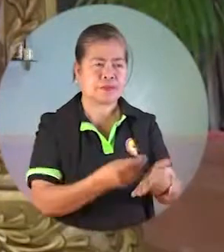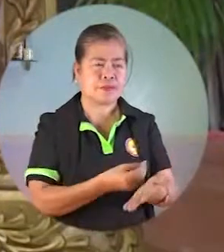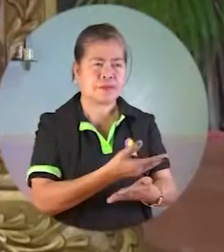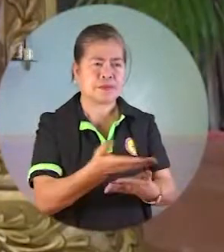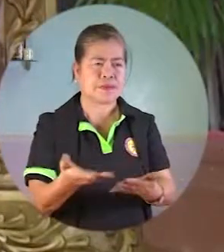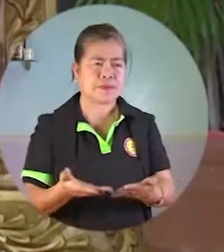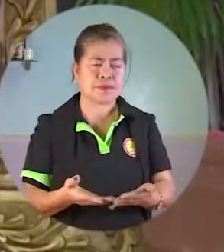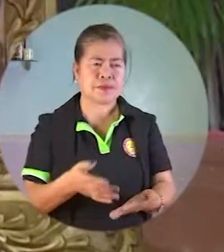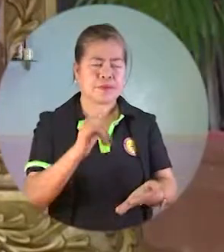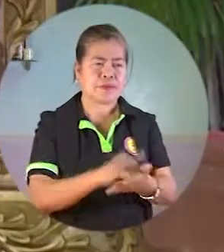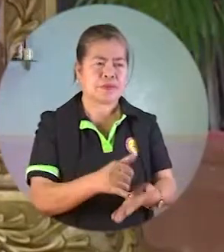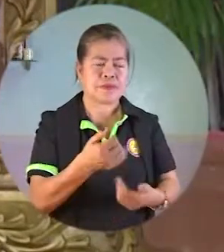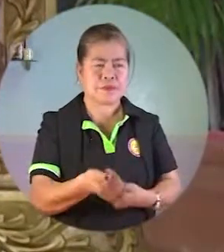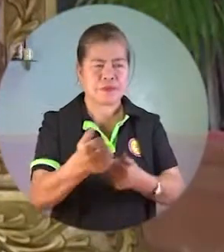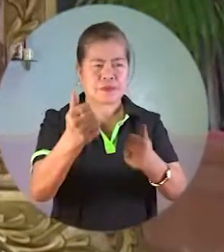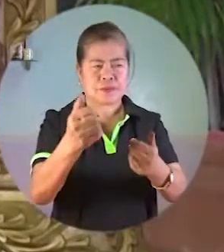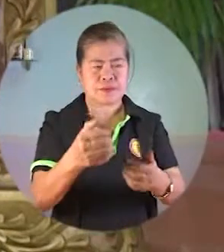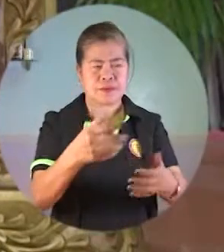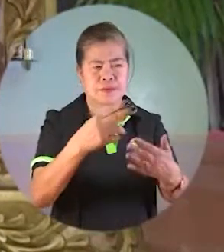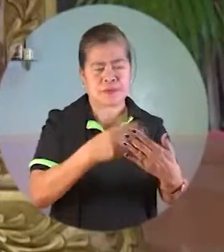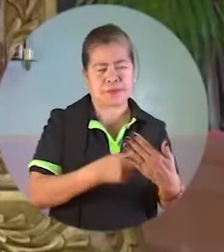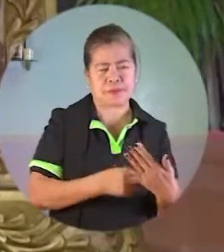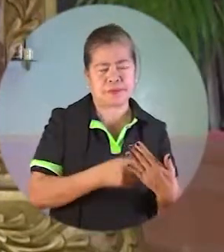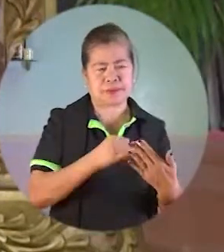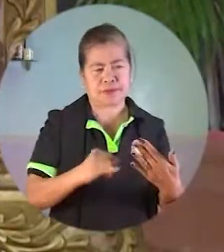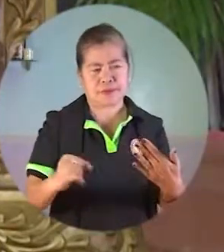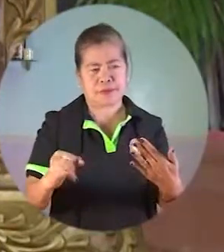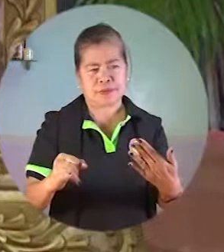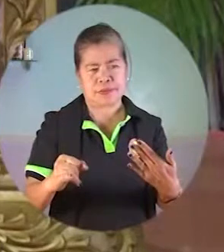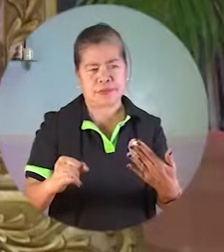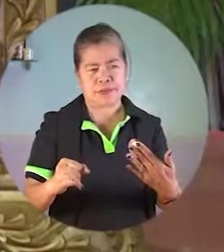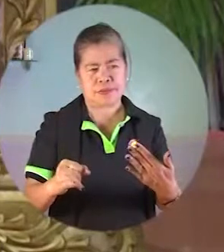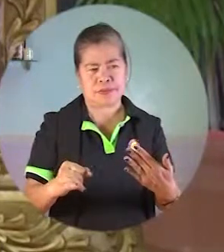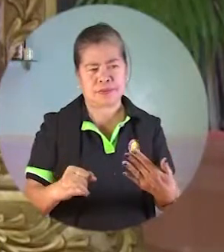Take note that the apostles were hiding.